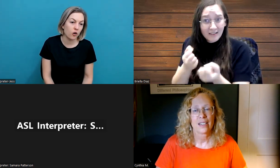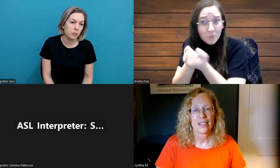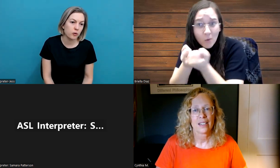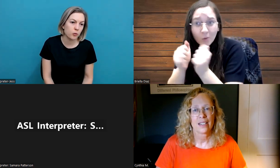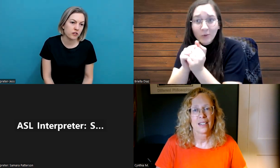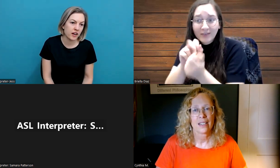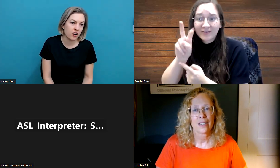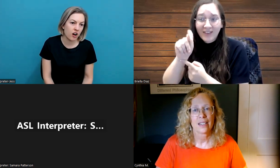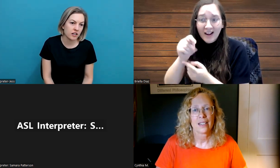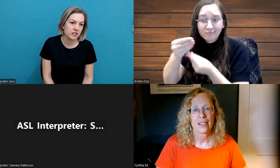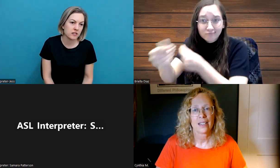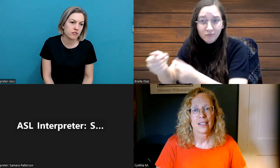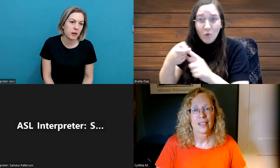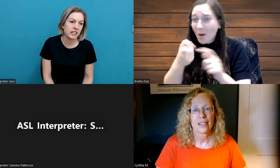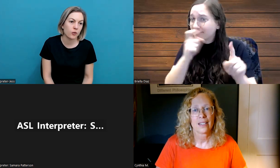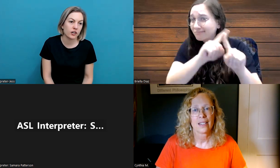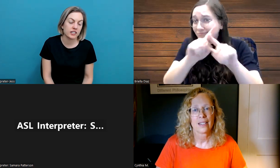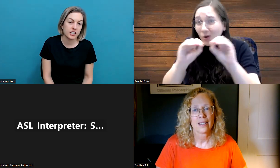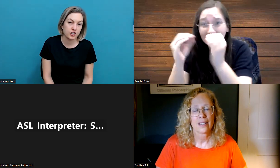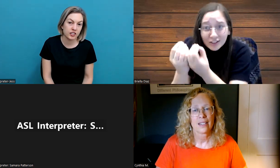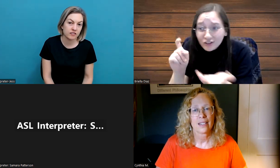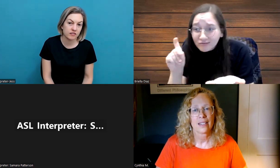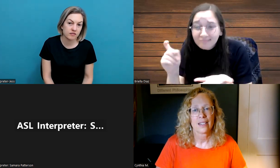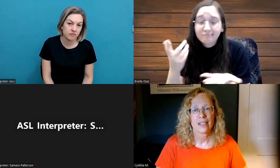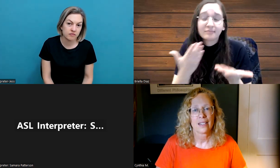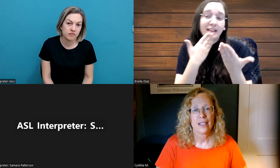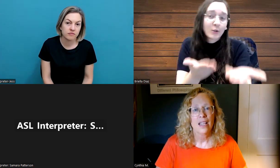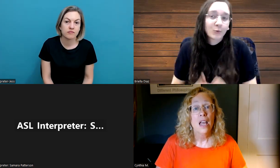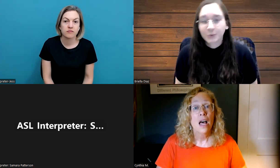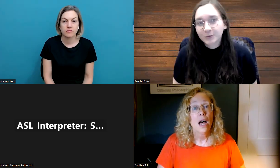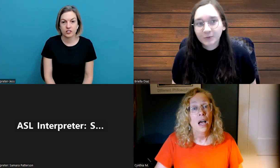any help with vet costs from any organization?